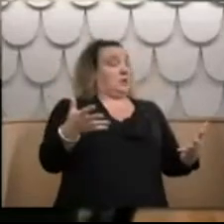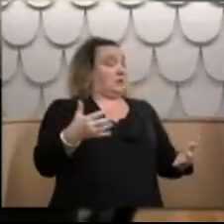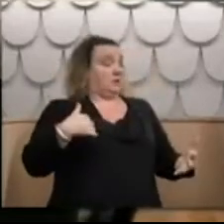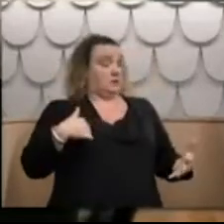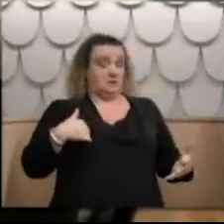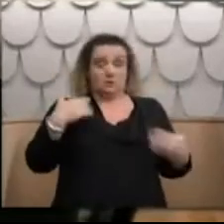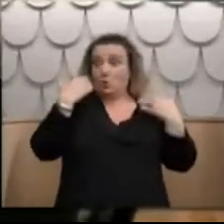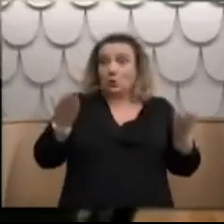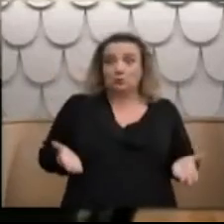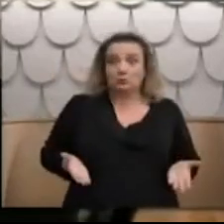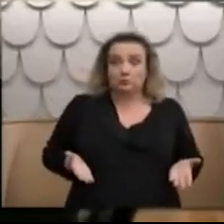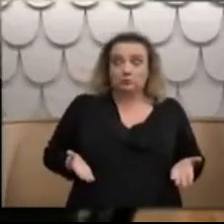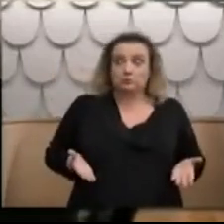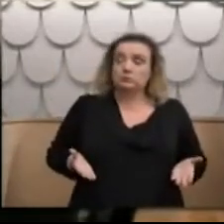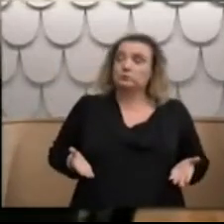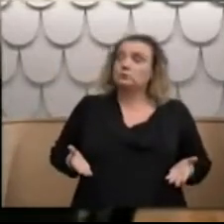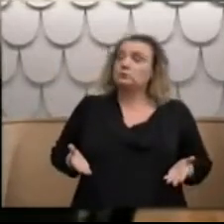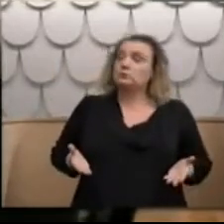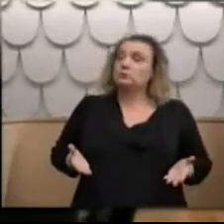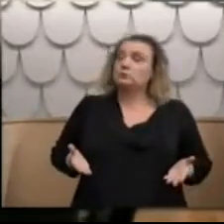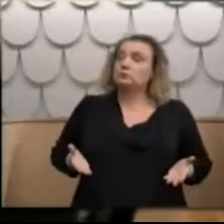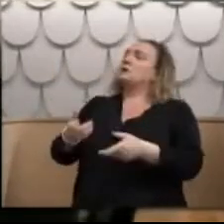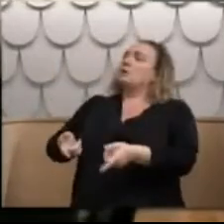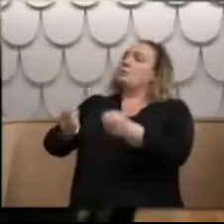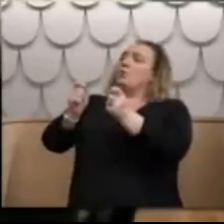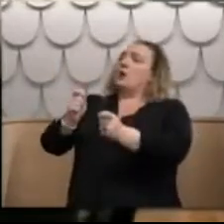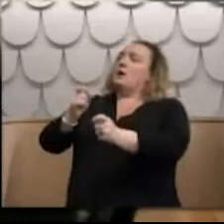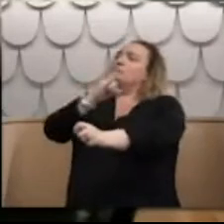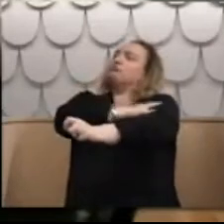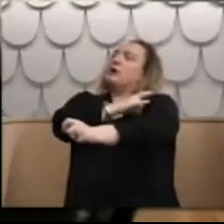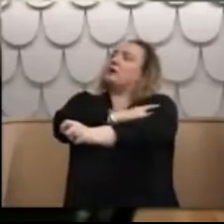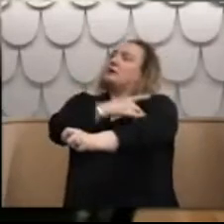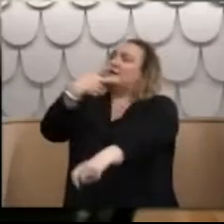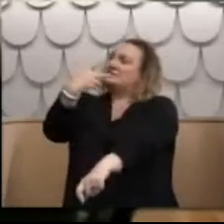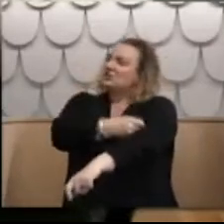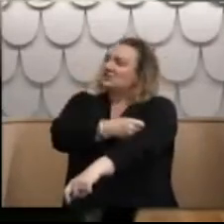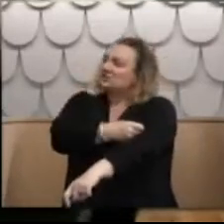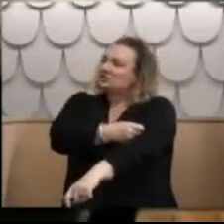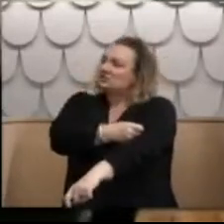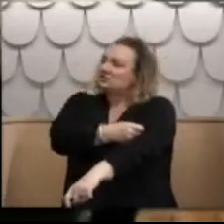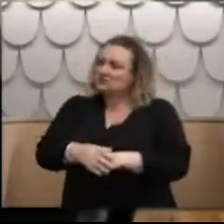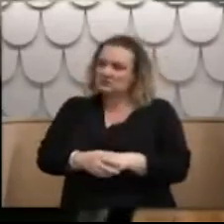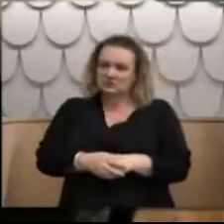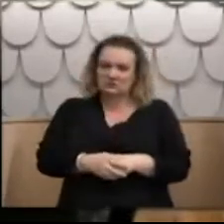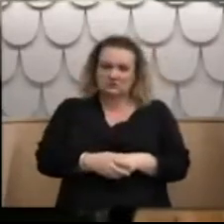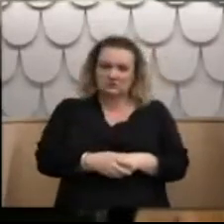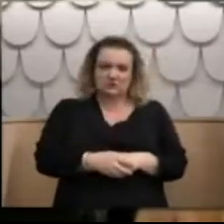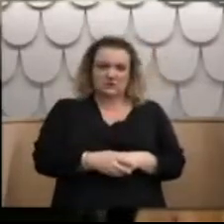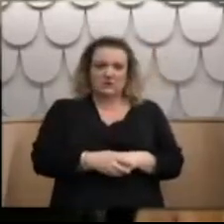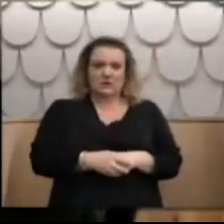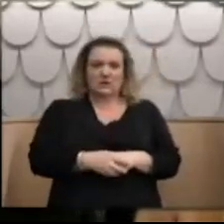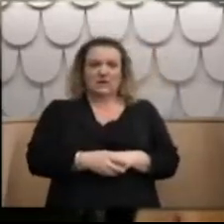So just talking about the drugs there. Drugs. You just said you got a injection or drugs? Yeah,